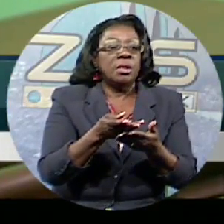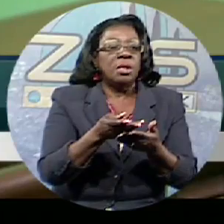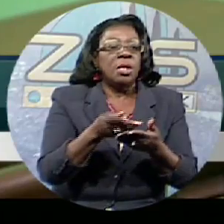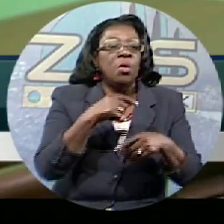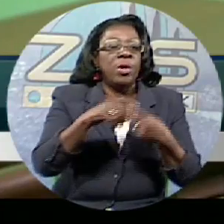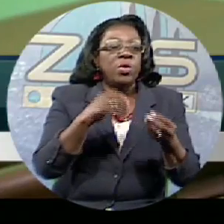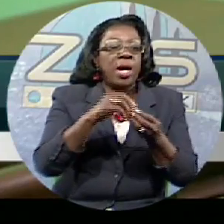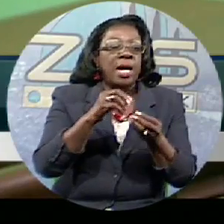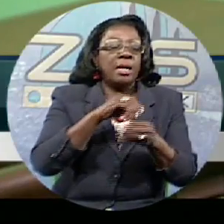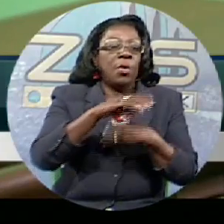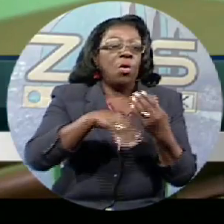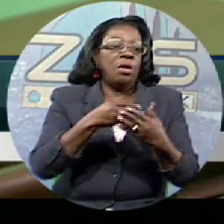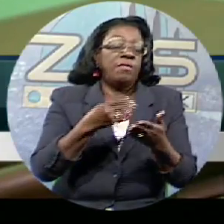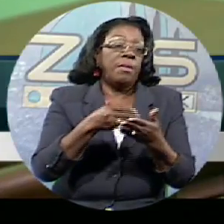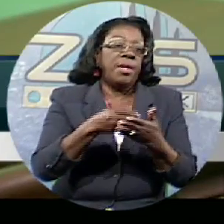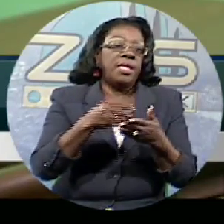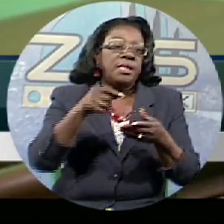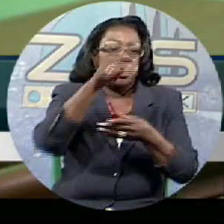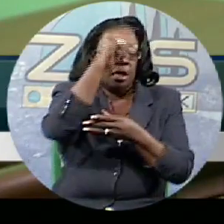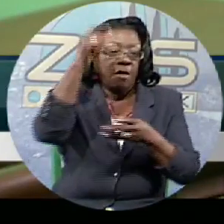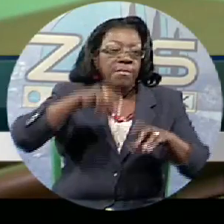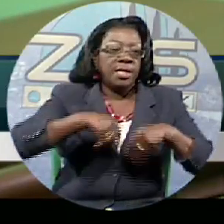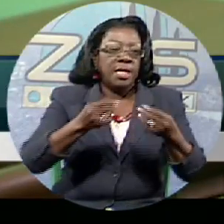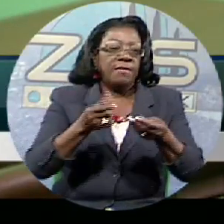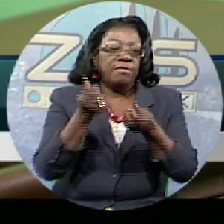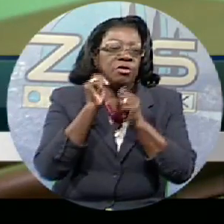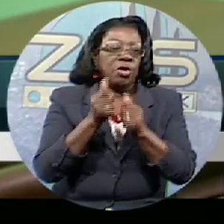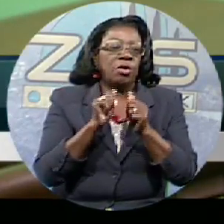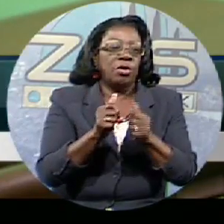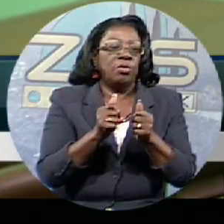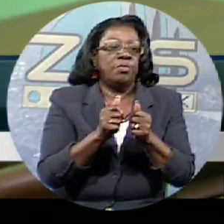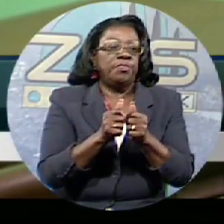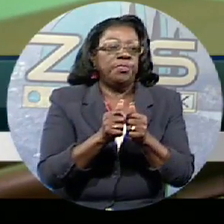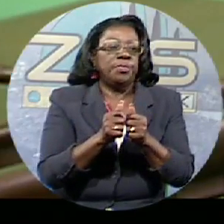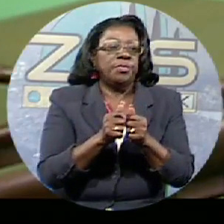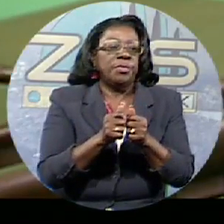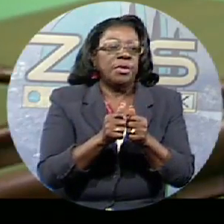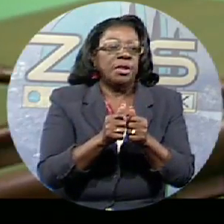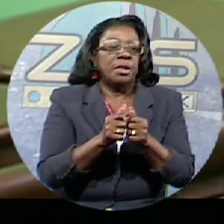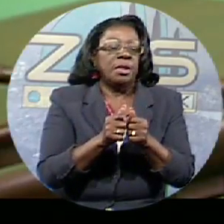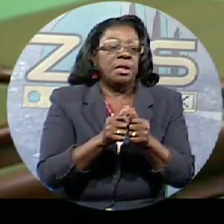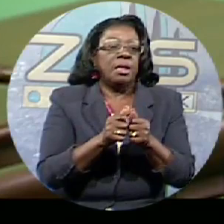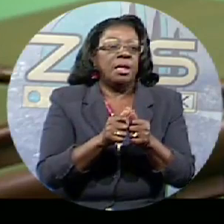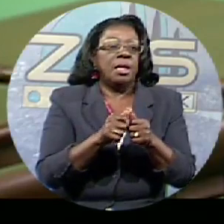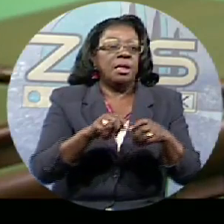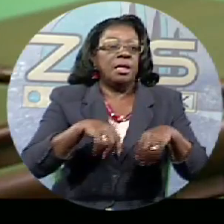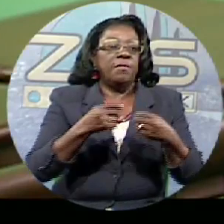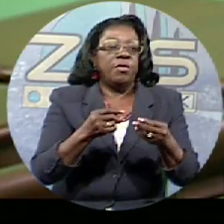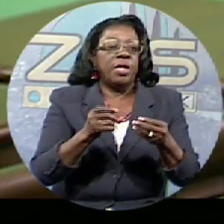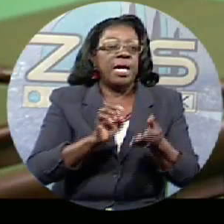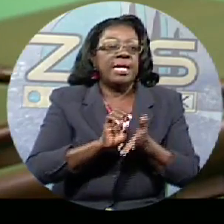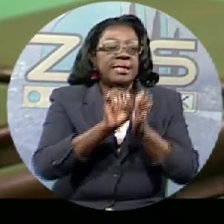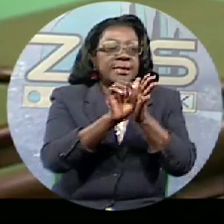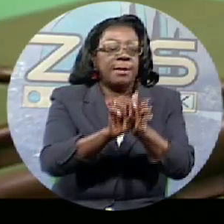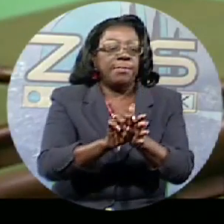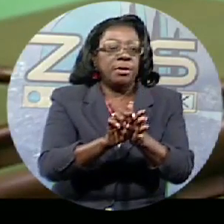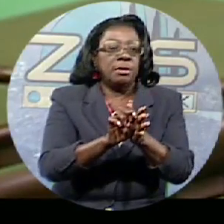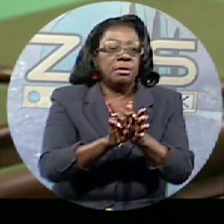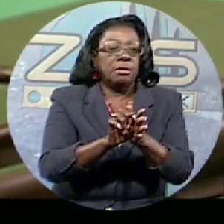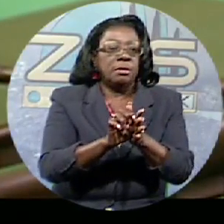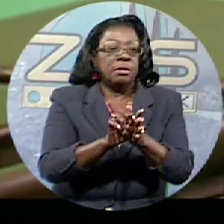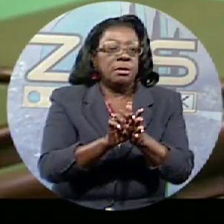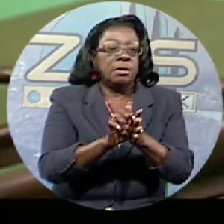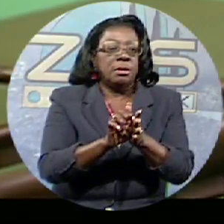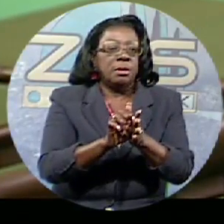when you add it up, in addition to which, Mr. Speaker, I mean, I personally, for example, just to give an example, sponsorship. Just